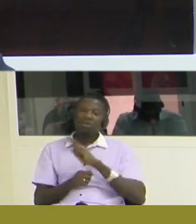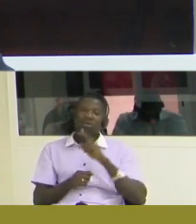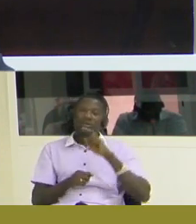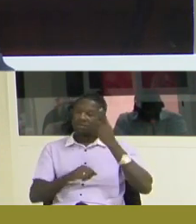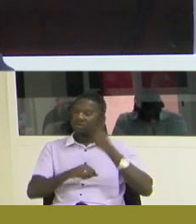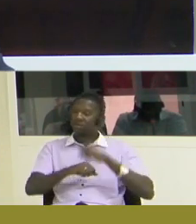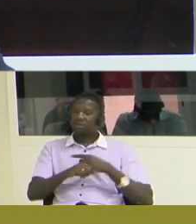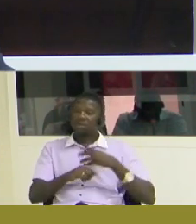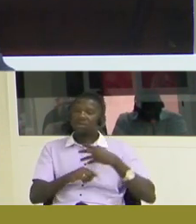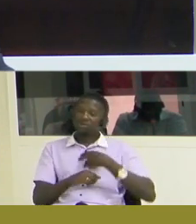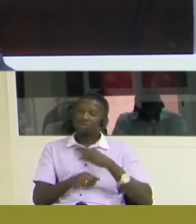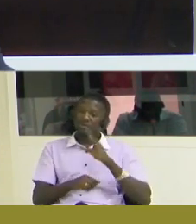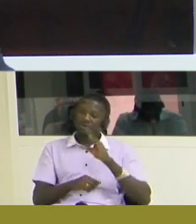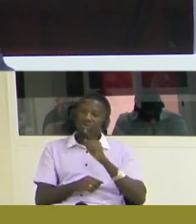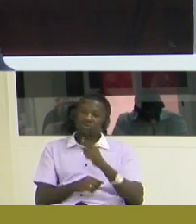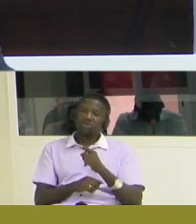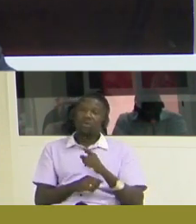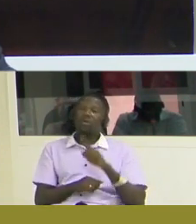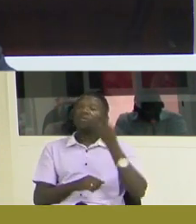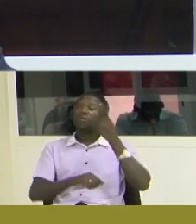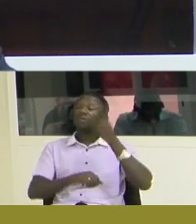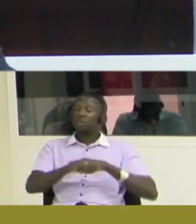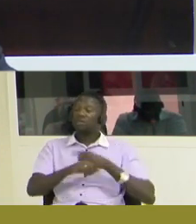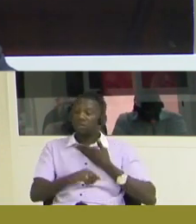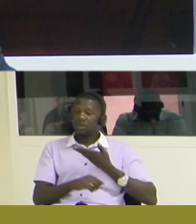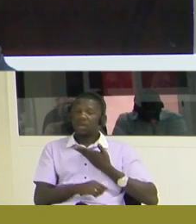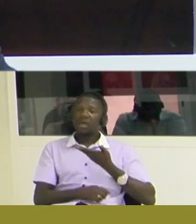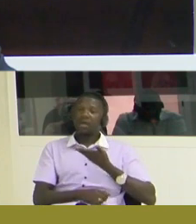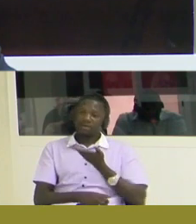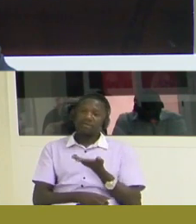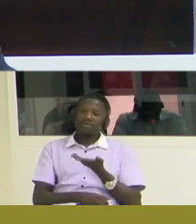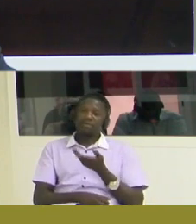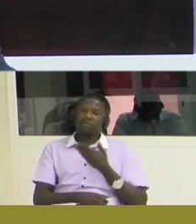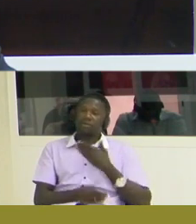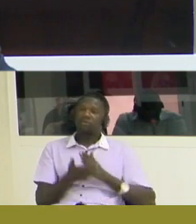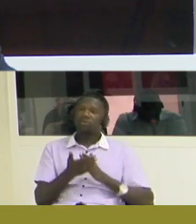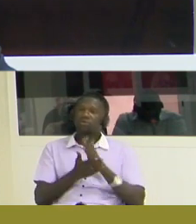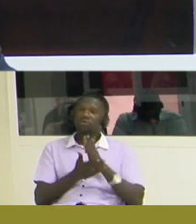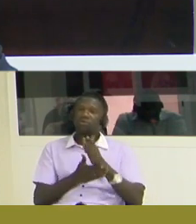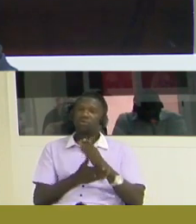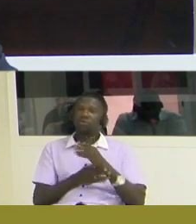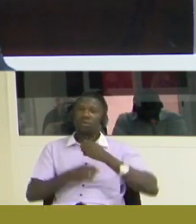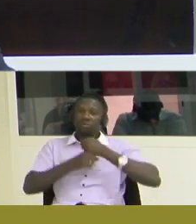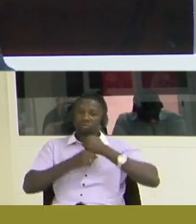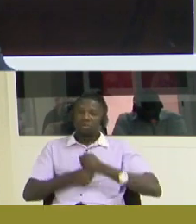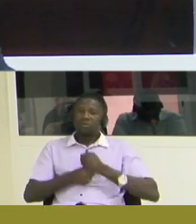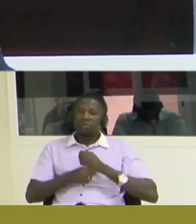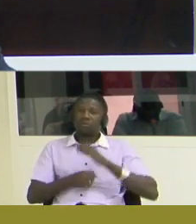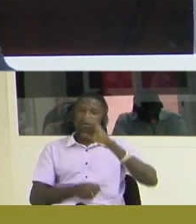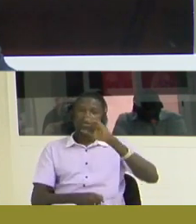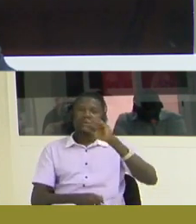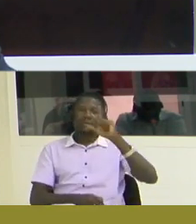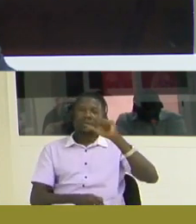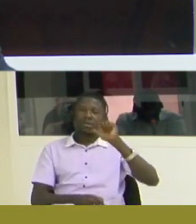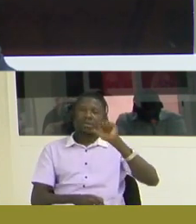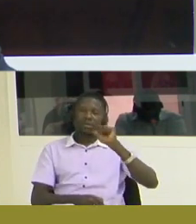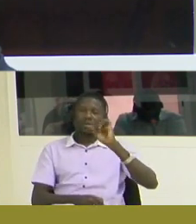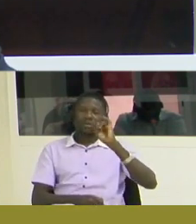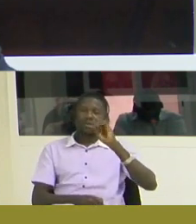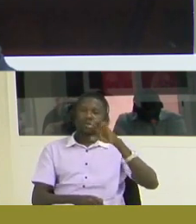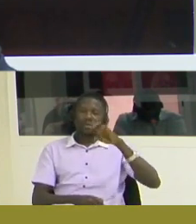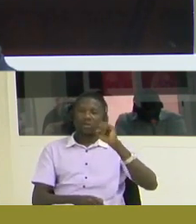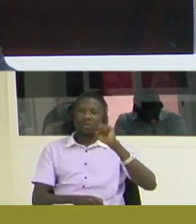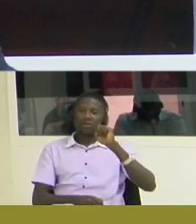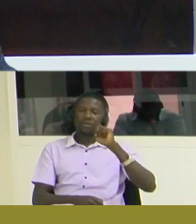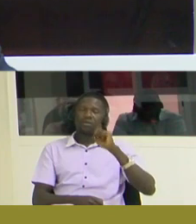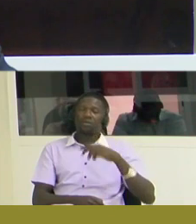so the first time that I had done so was through Bishop Leary we met at a function and